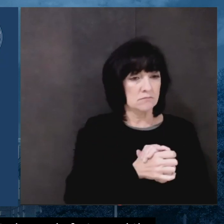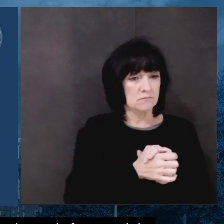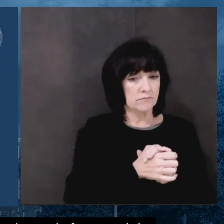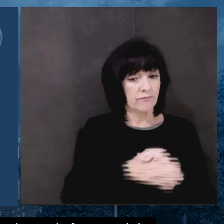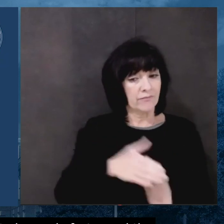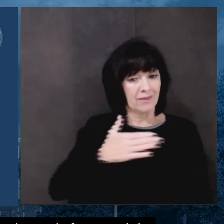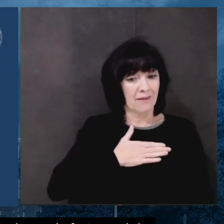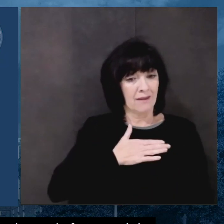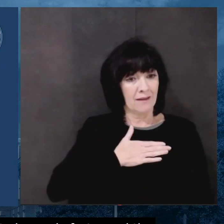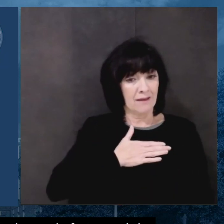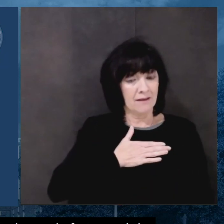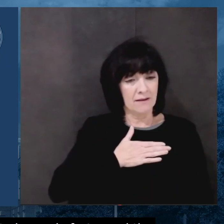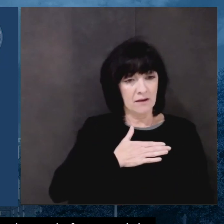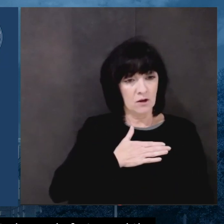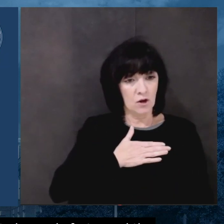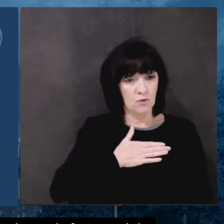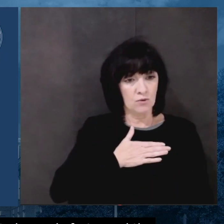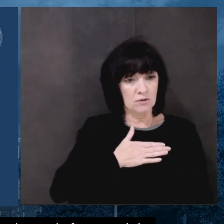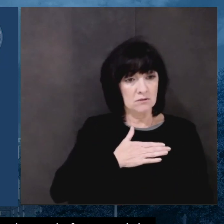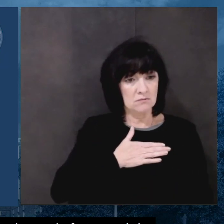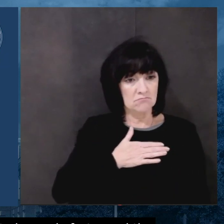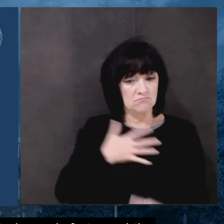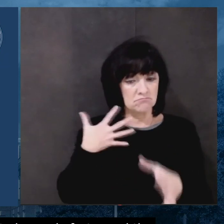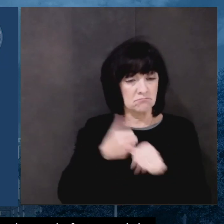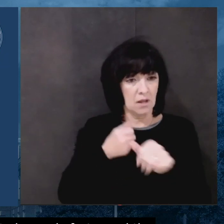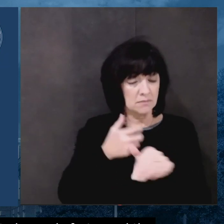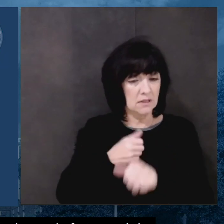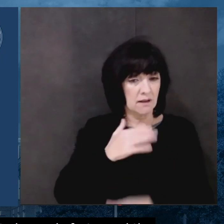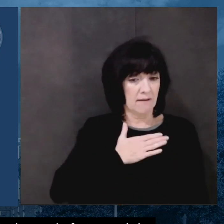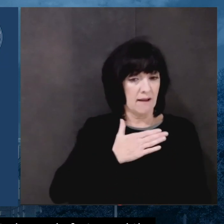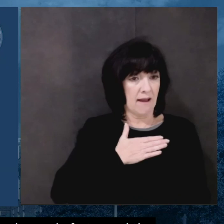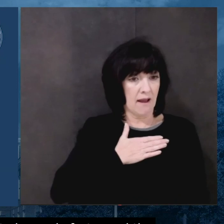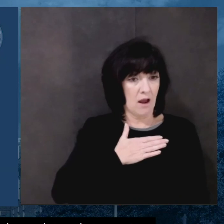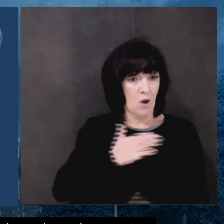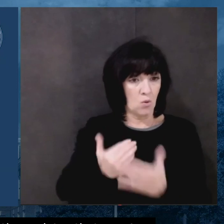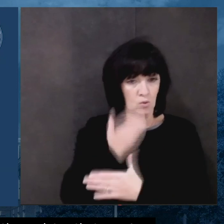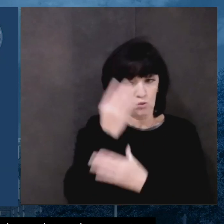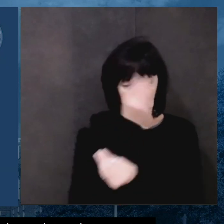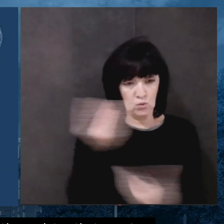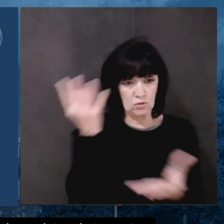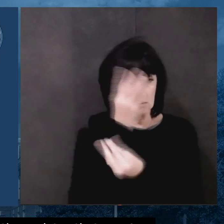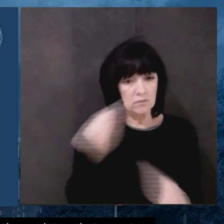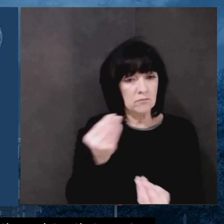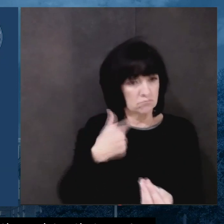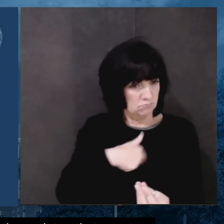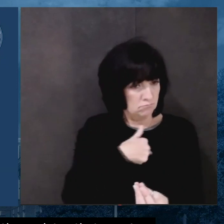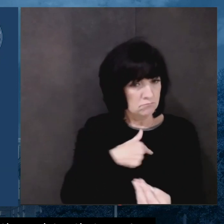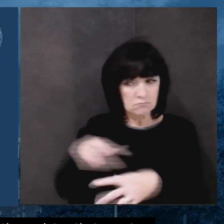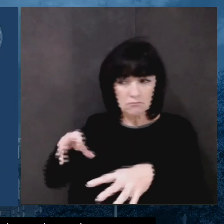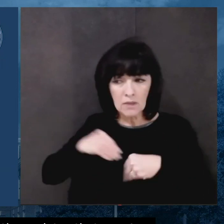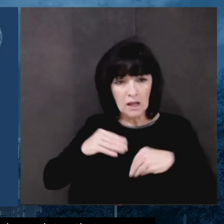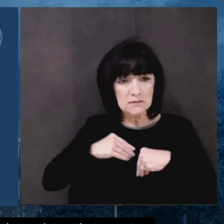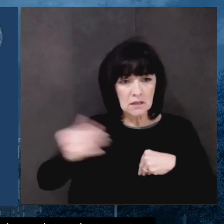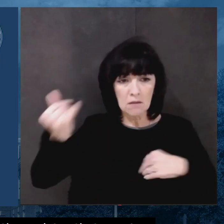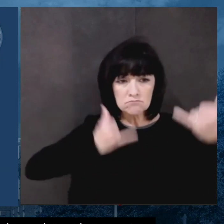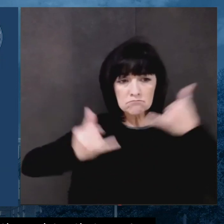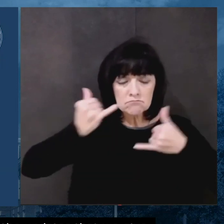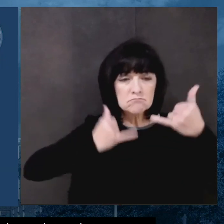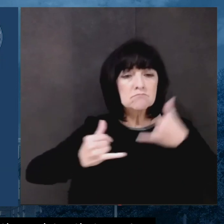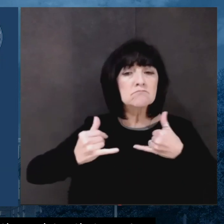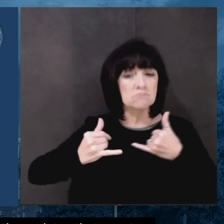that we give, and we take calls from legislators, Democrat and Republican, on a regular basis as well, and seek